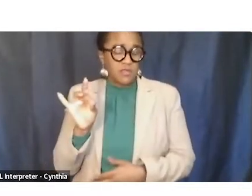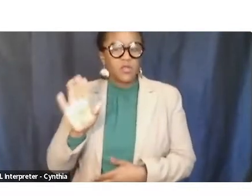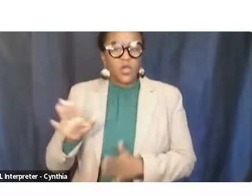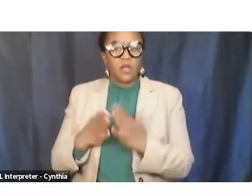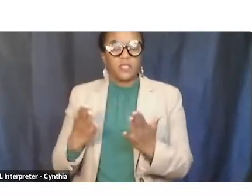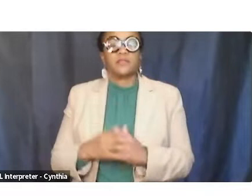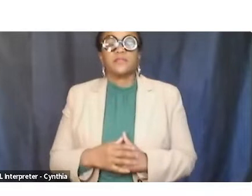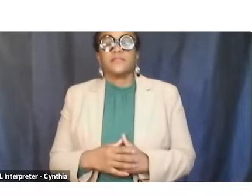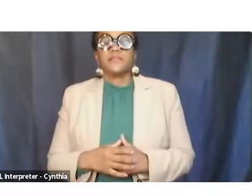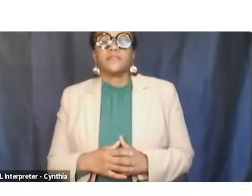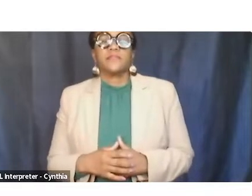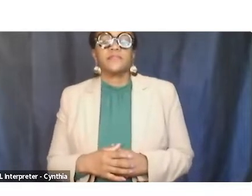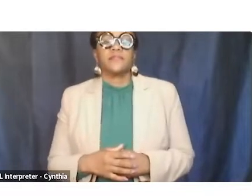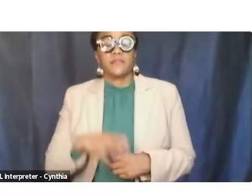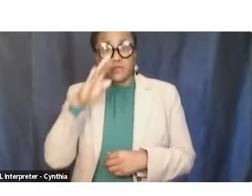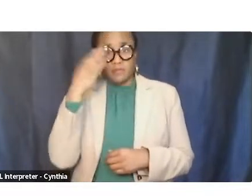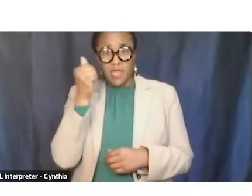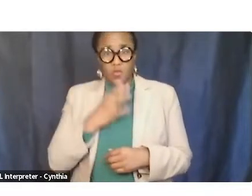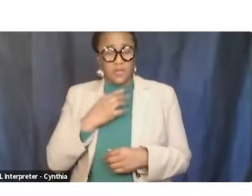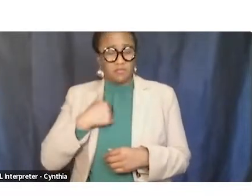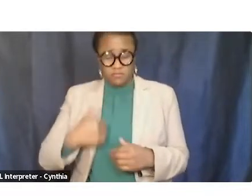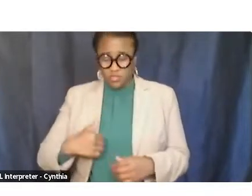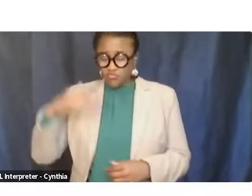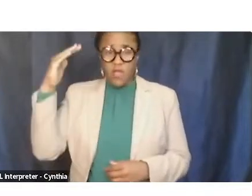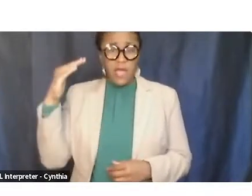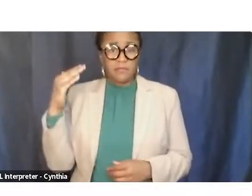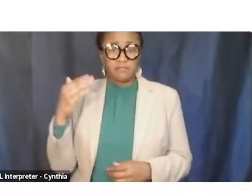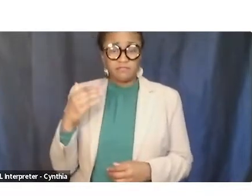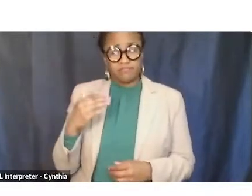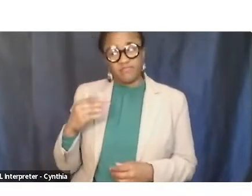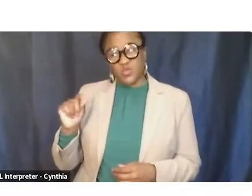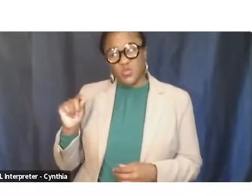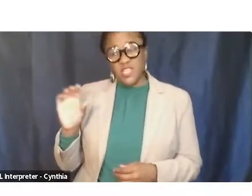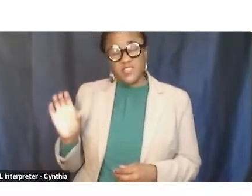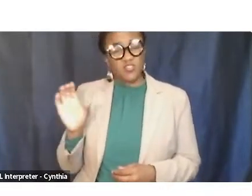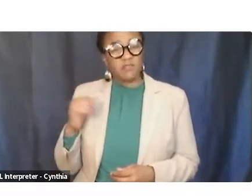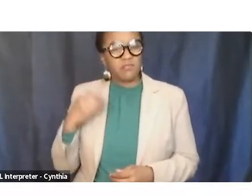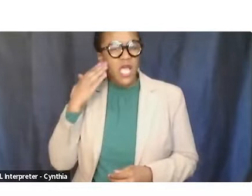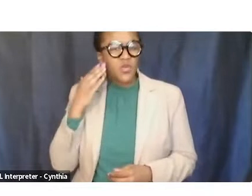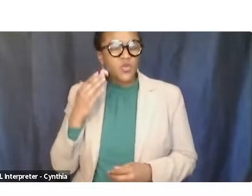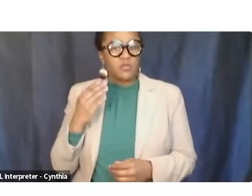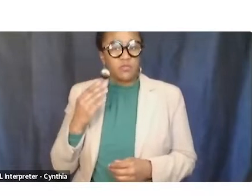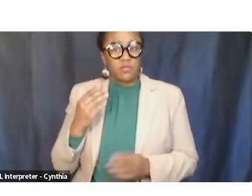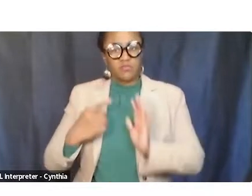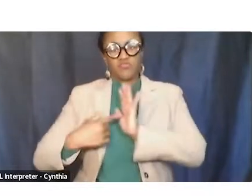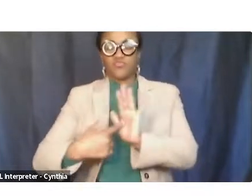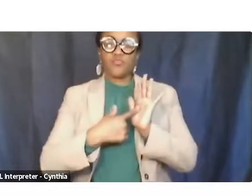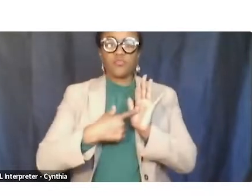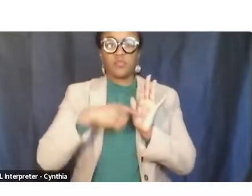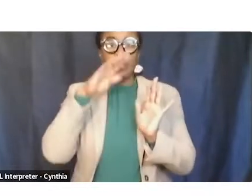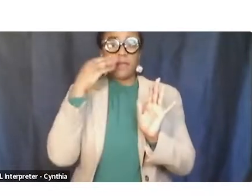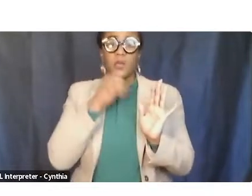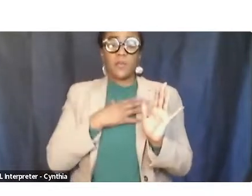book. As a Black woman growing up in the late 20th century, I also knew that the presentation of Black women and